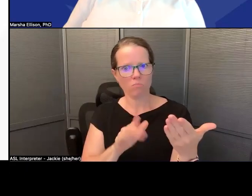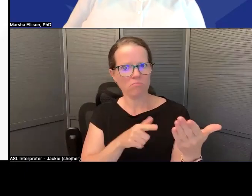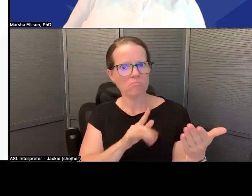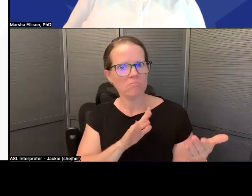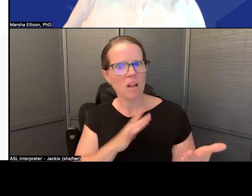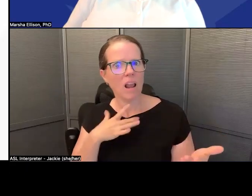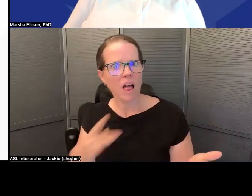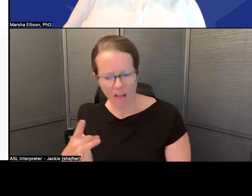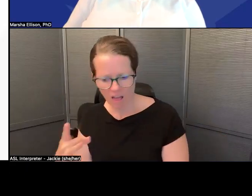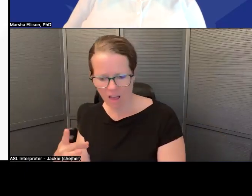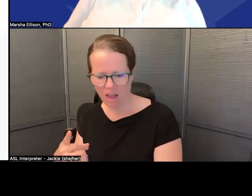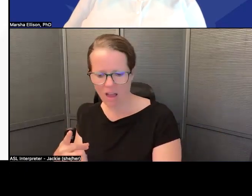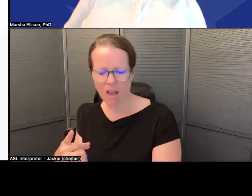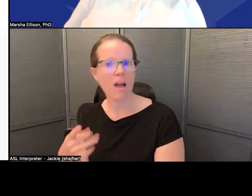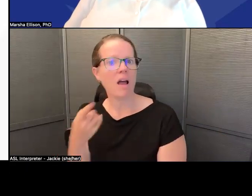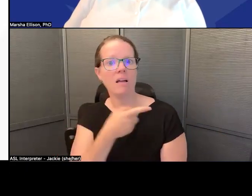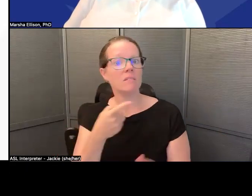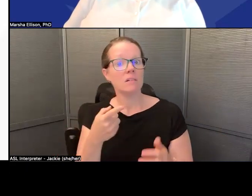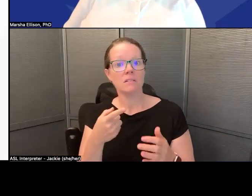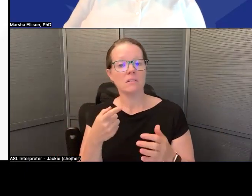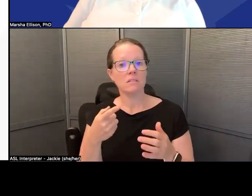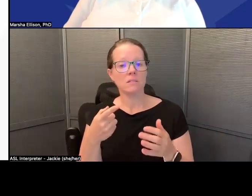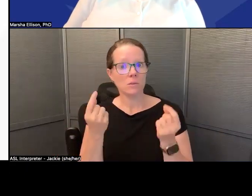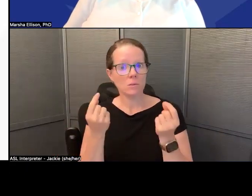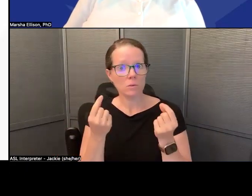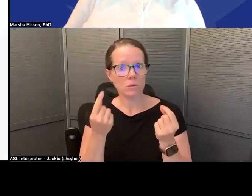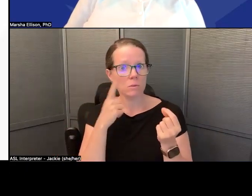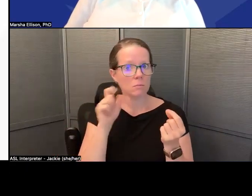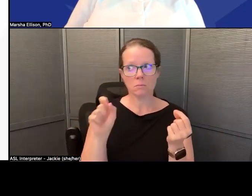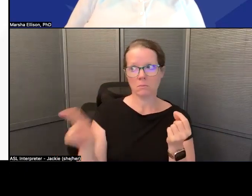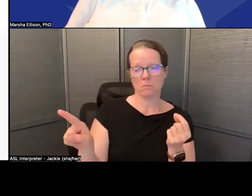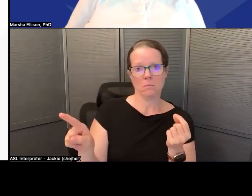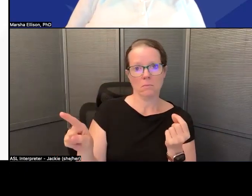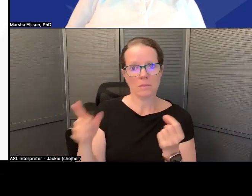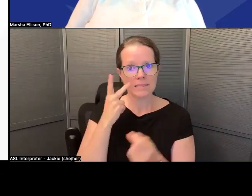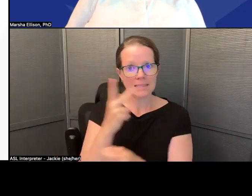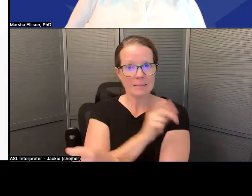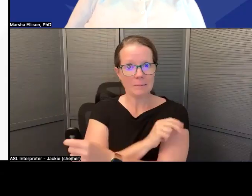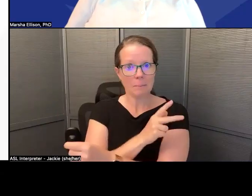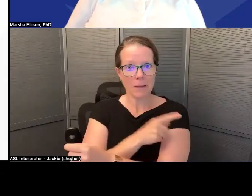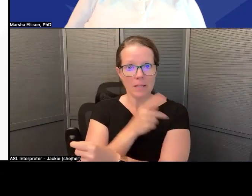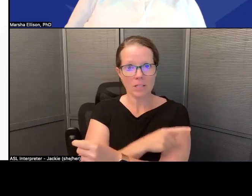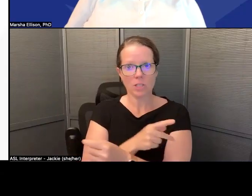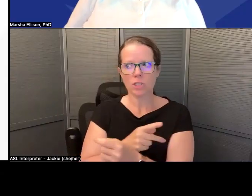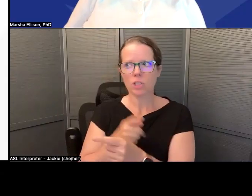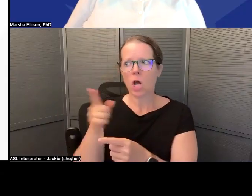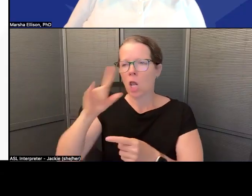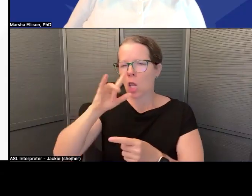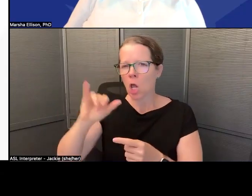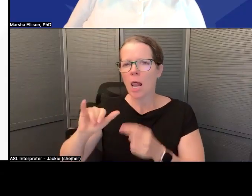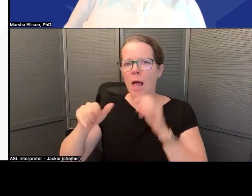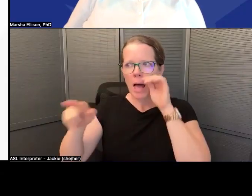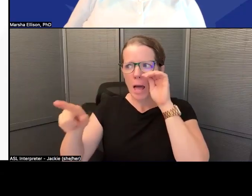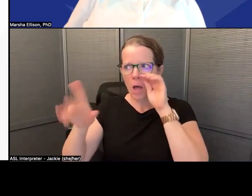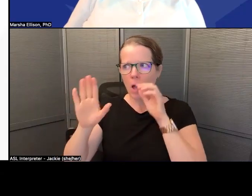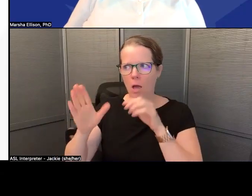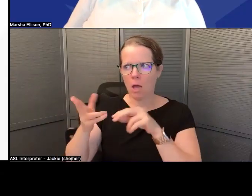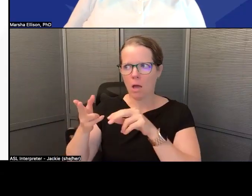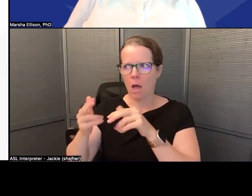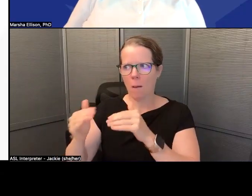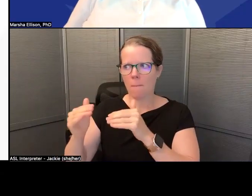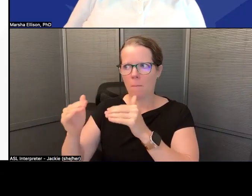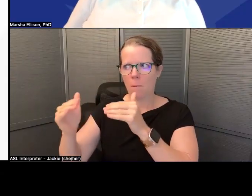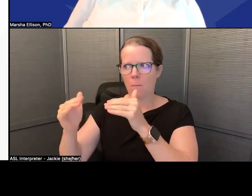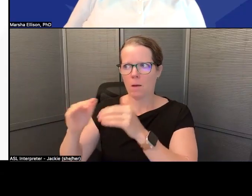on de-escalating threats instead of seeing patients as threats. And there was a shift